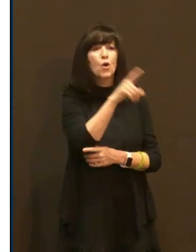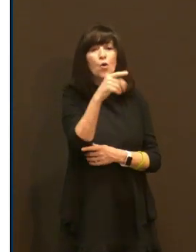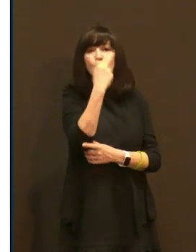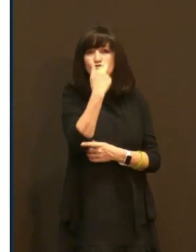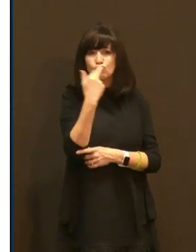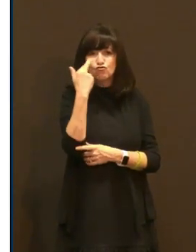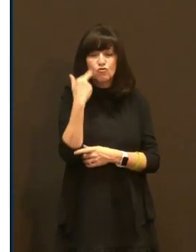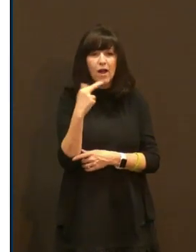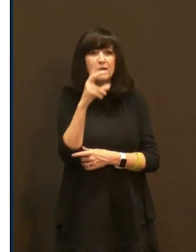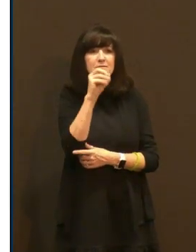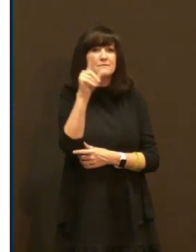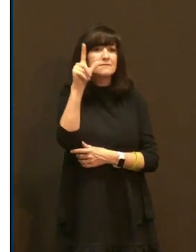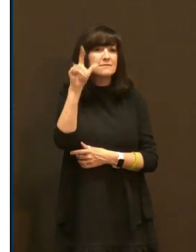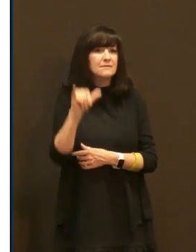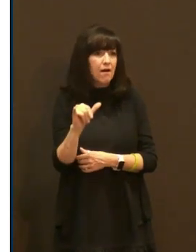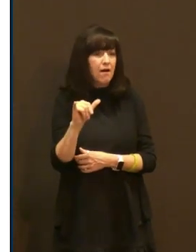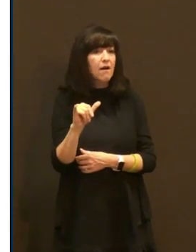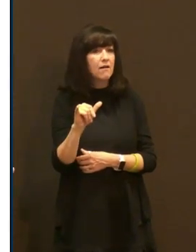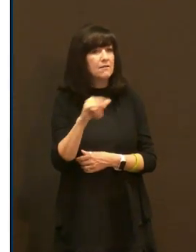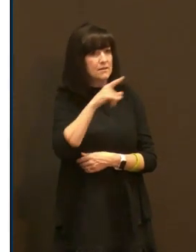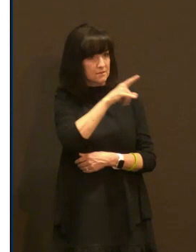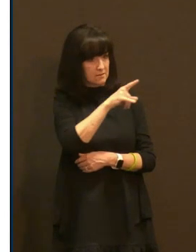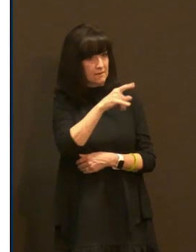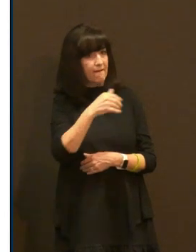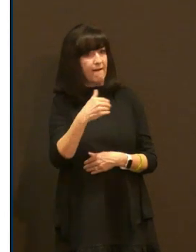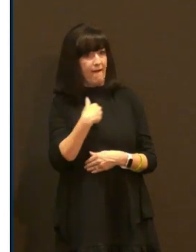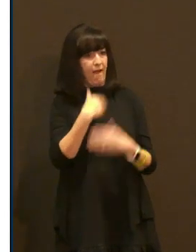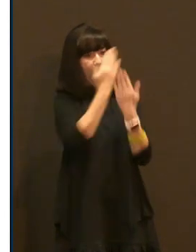and Dolly's, but they had the plastic